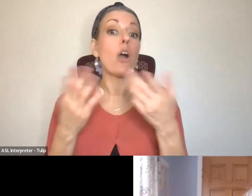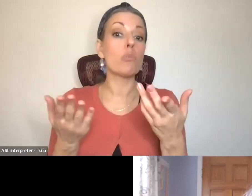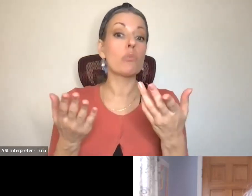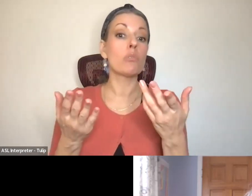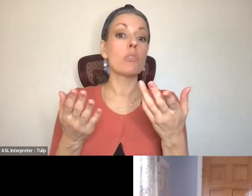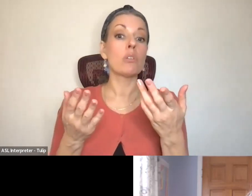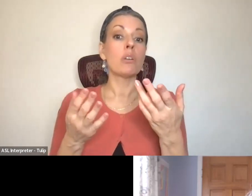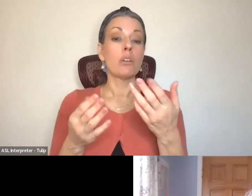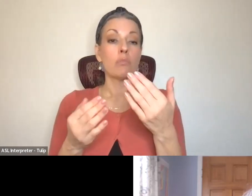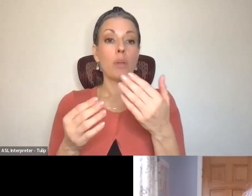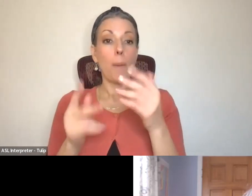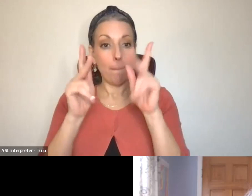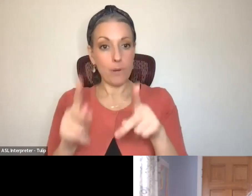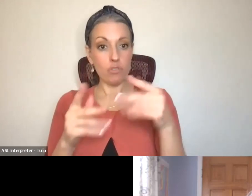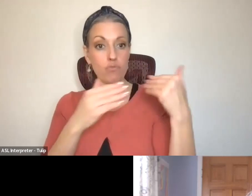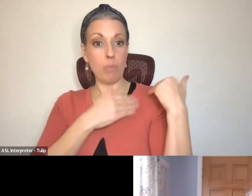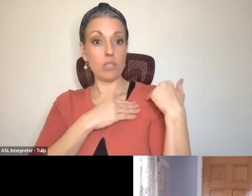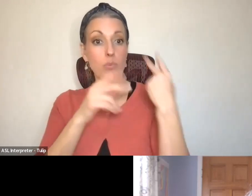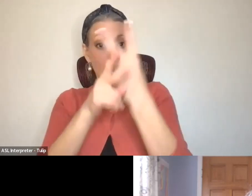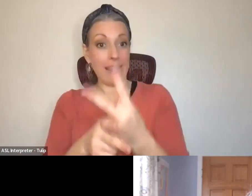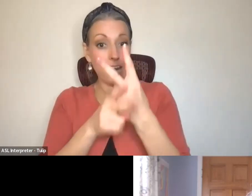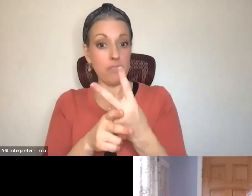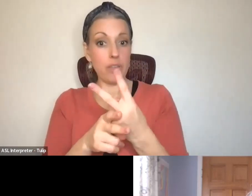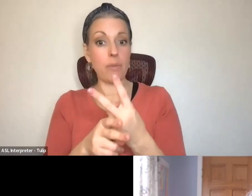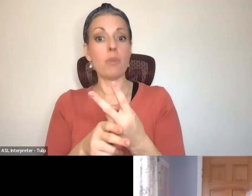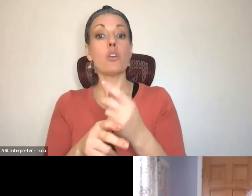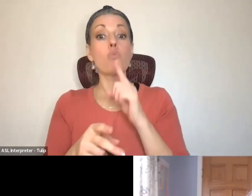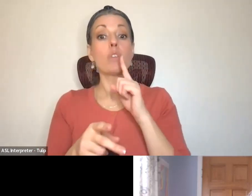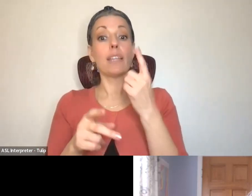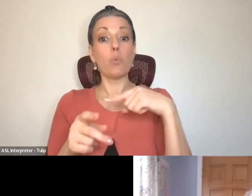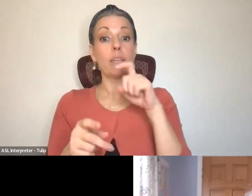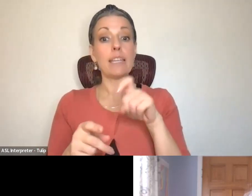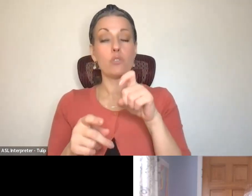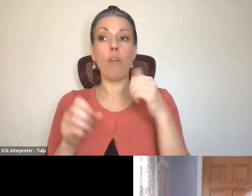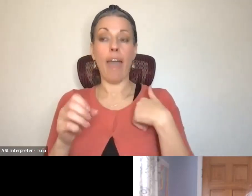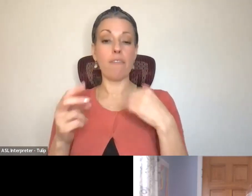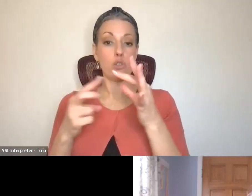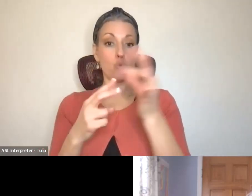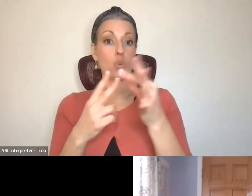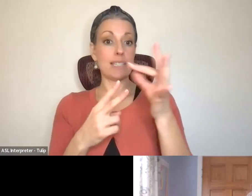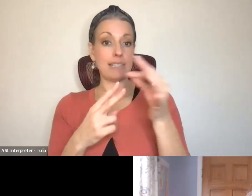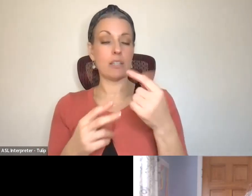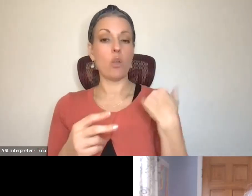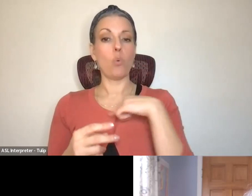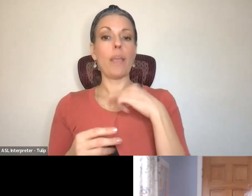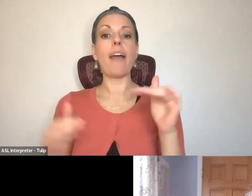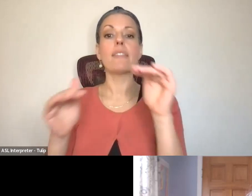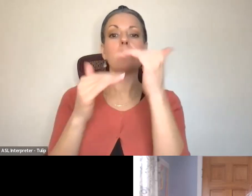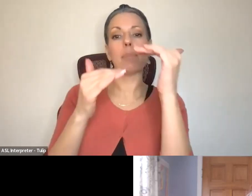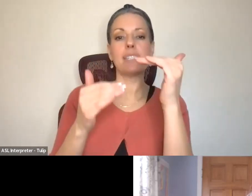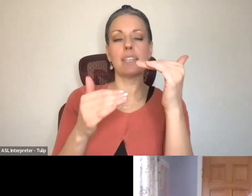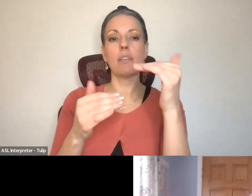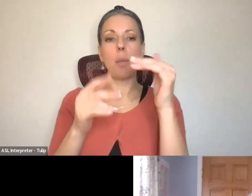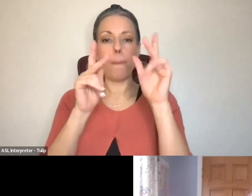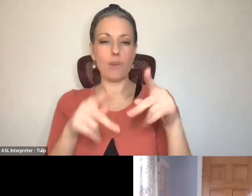reforming conservatorship, a big part of it really needs to be making sure that we have those alternatives. We also talk about limited and temporary conservatorship,